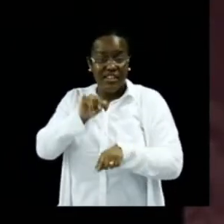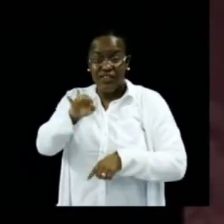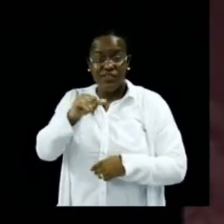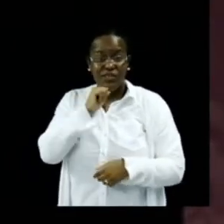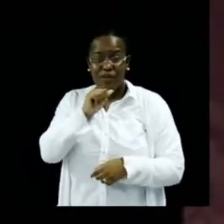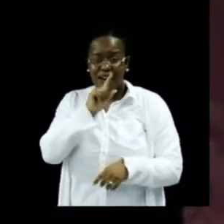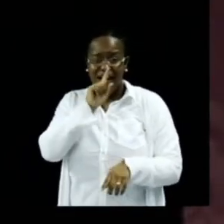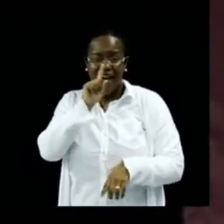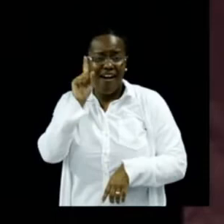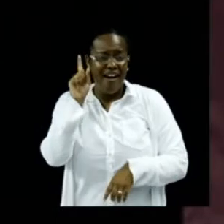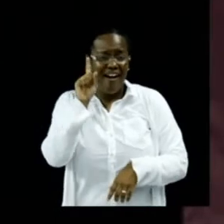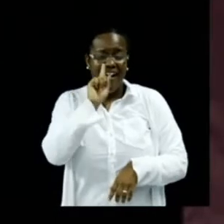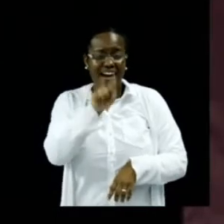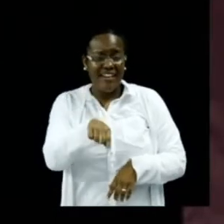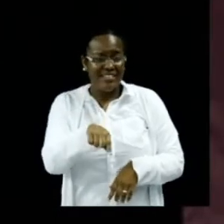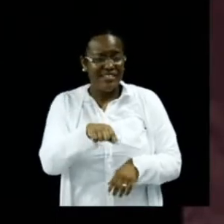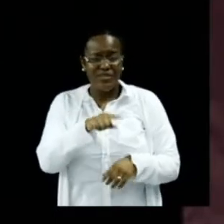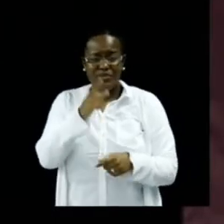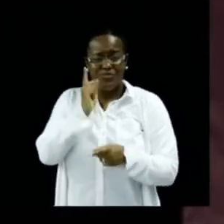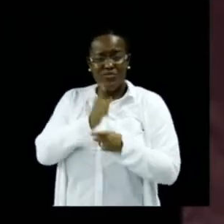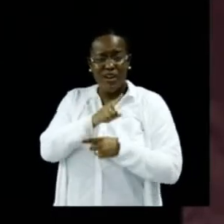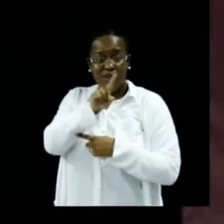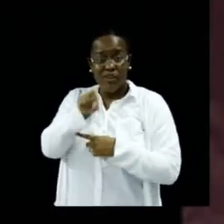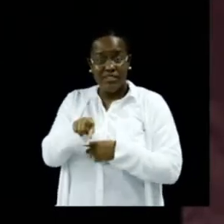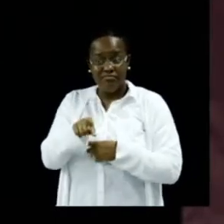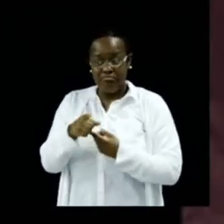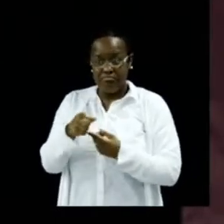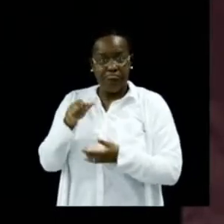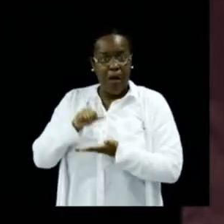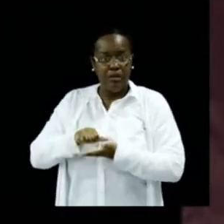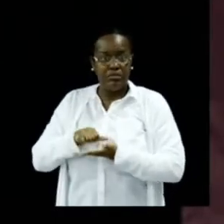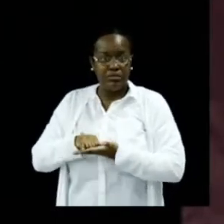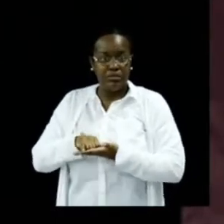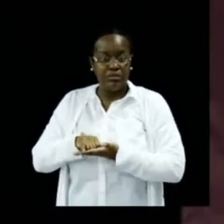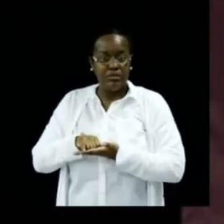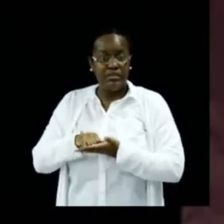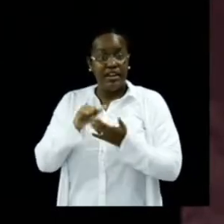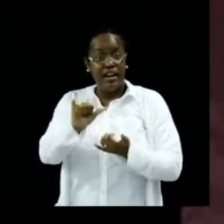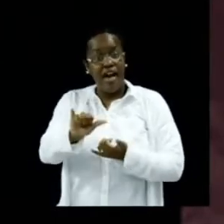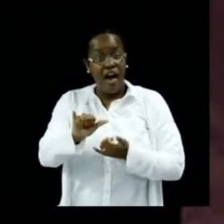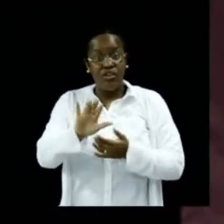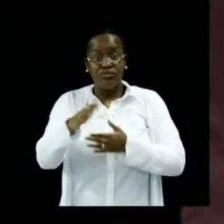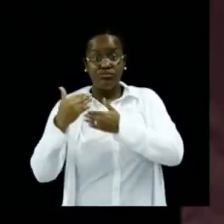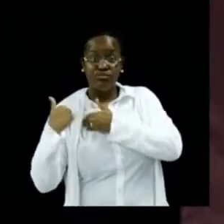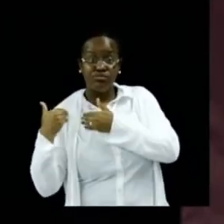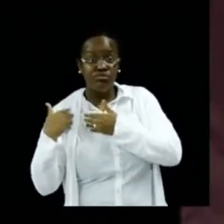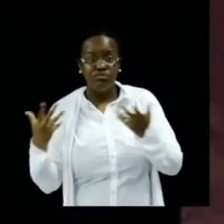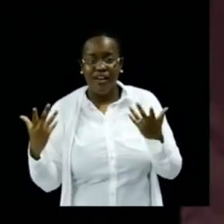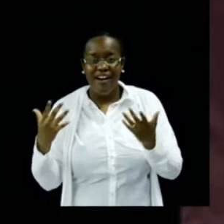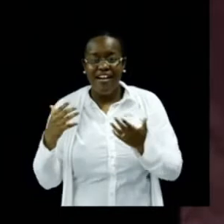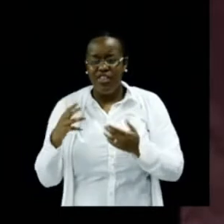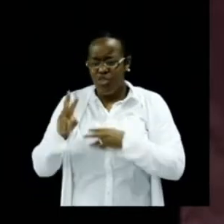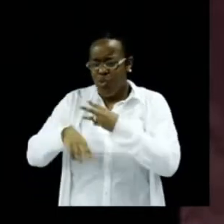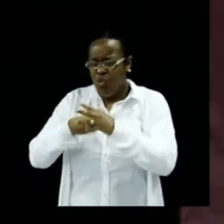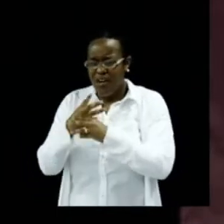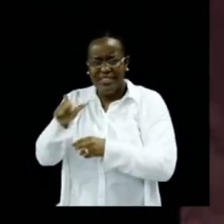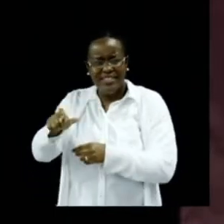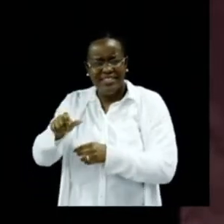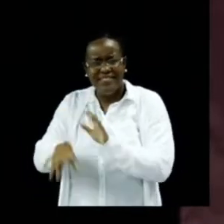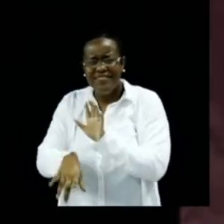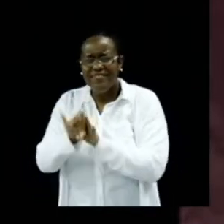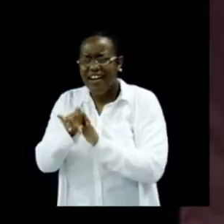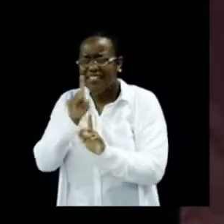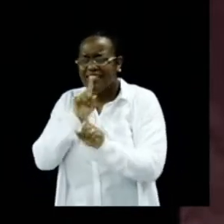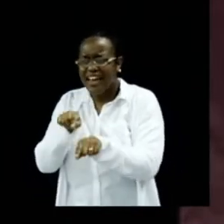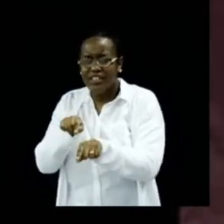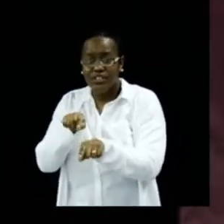questions? It cannot. Your charge is to help the world find those answers. How do you